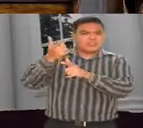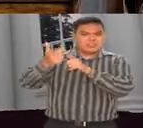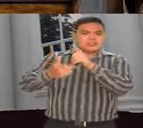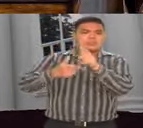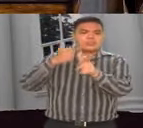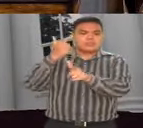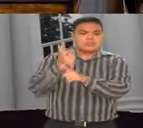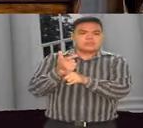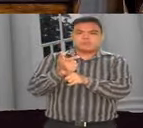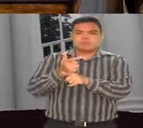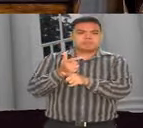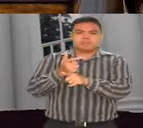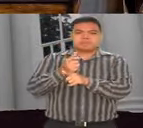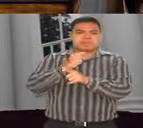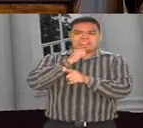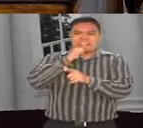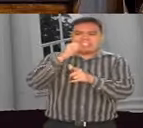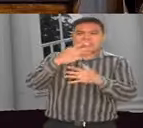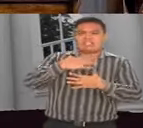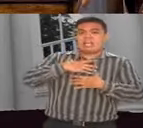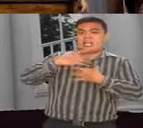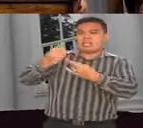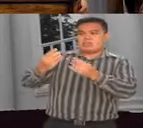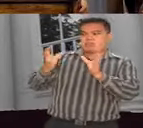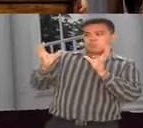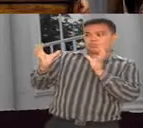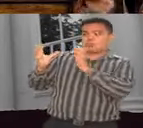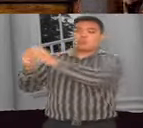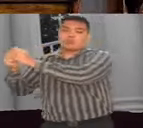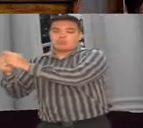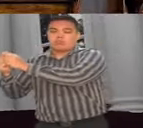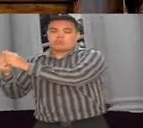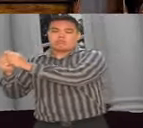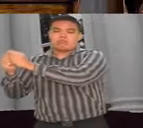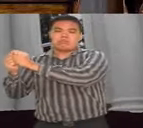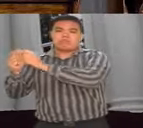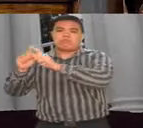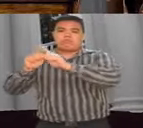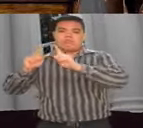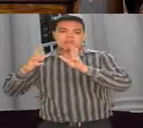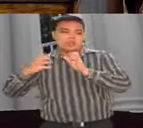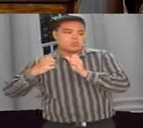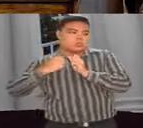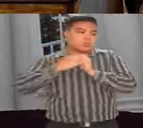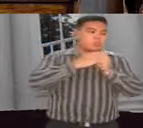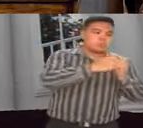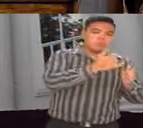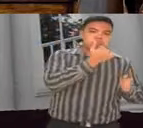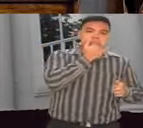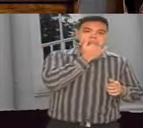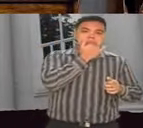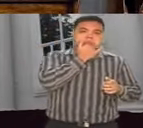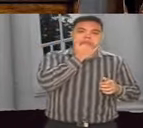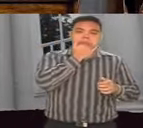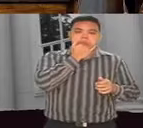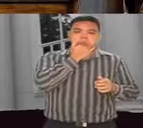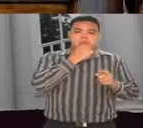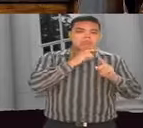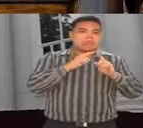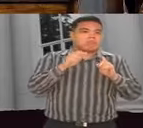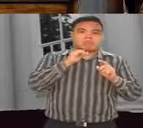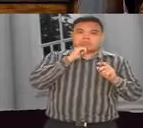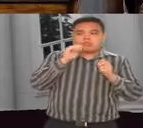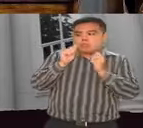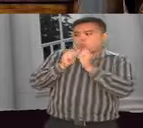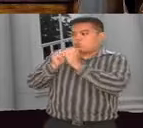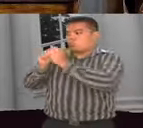generation today, do not like to be engaged. They are engaged in the wrong things. They are not engaged in things that really